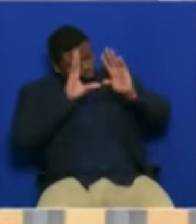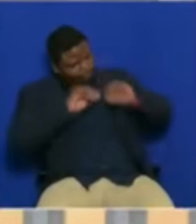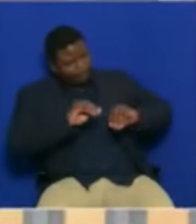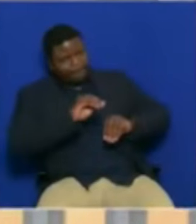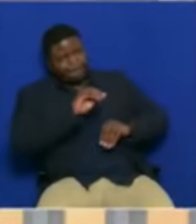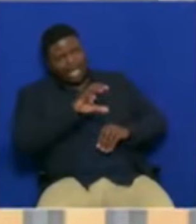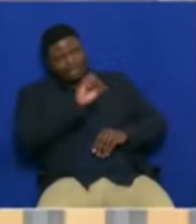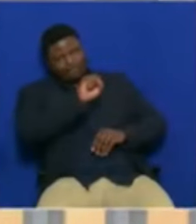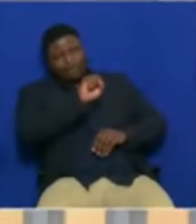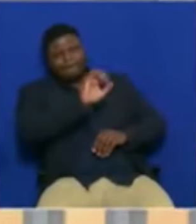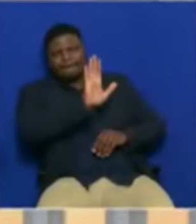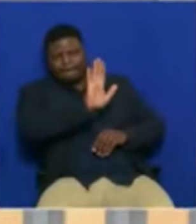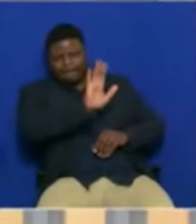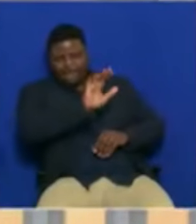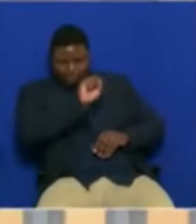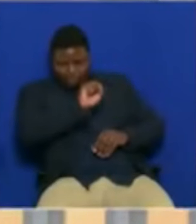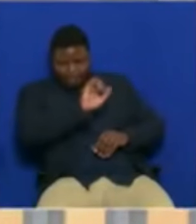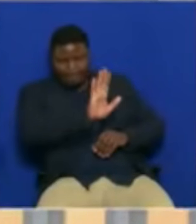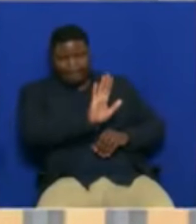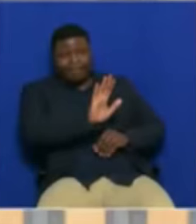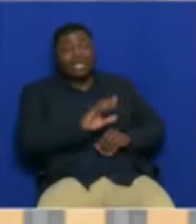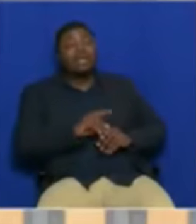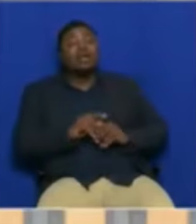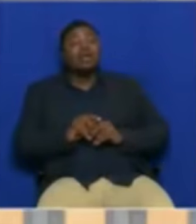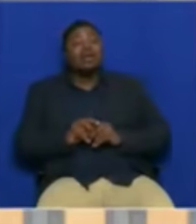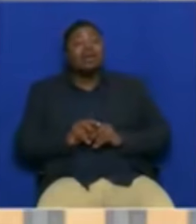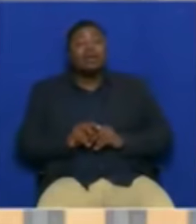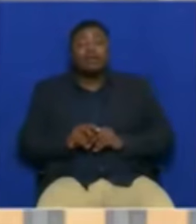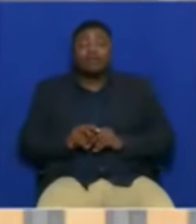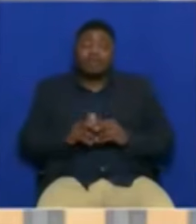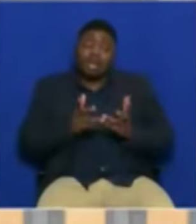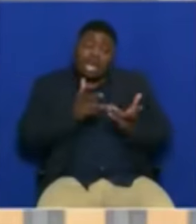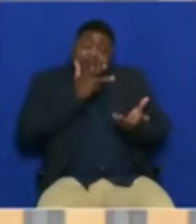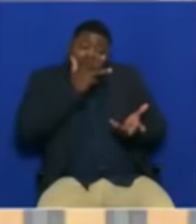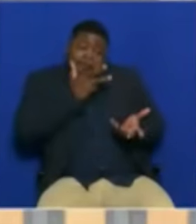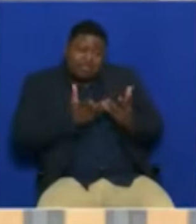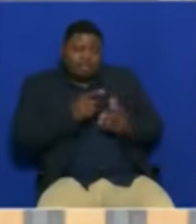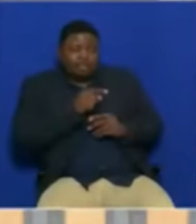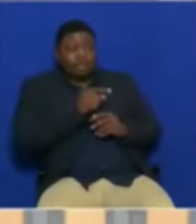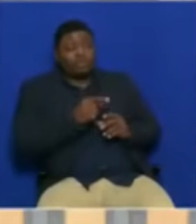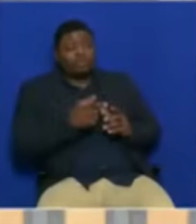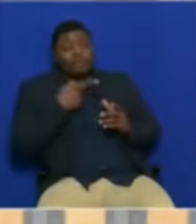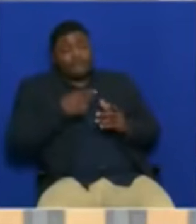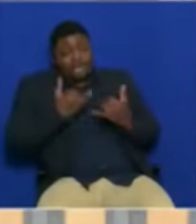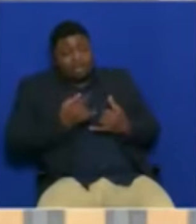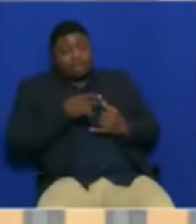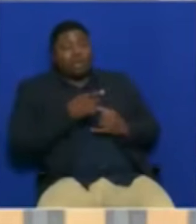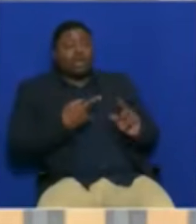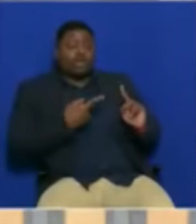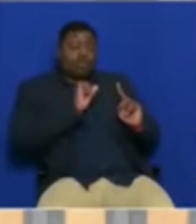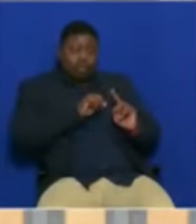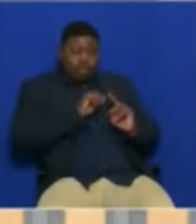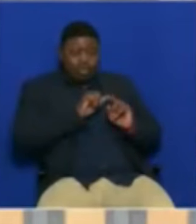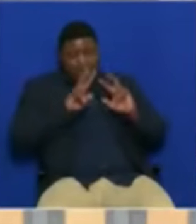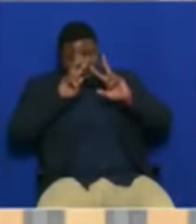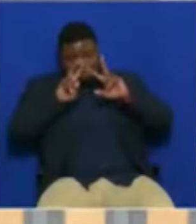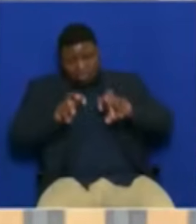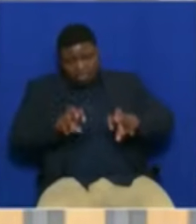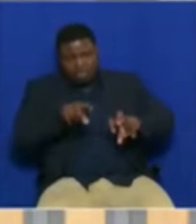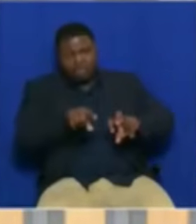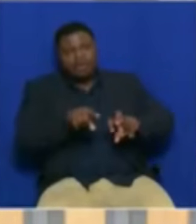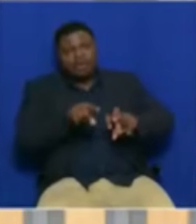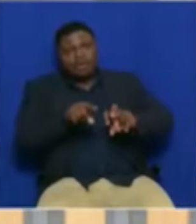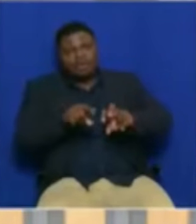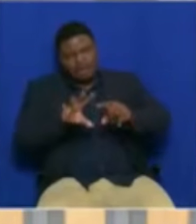So, in this instance, you came across a corruption which you found to relate to